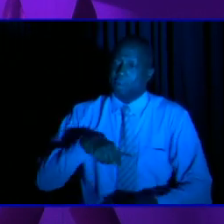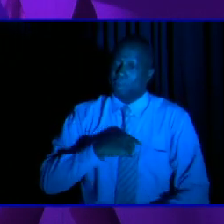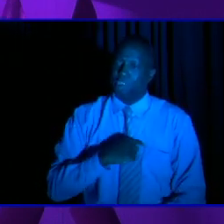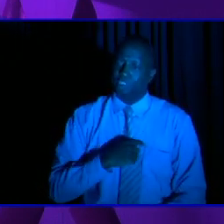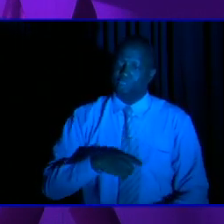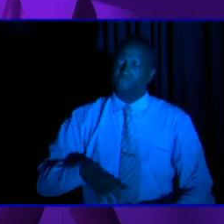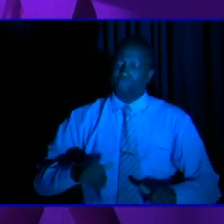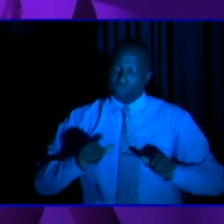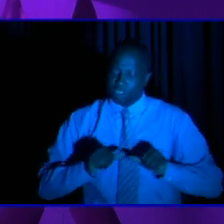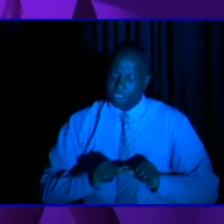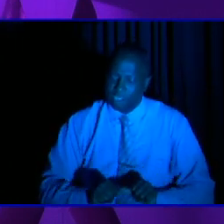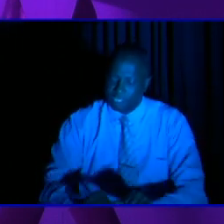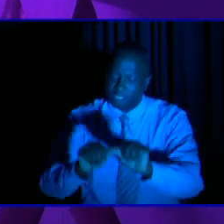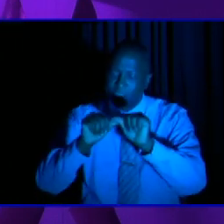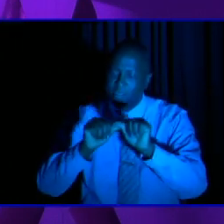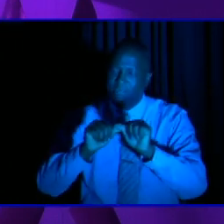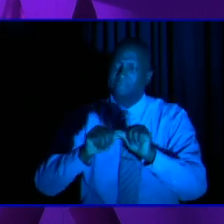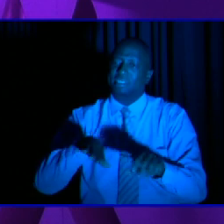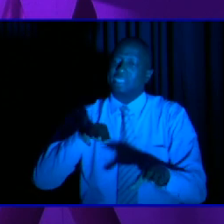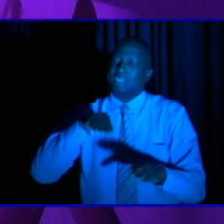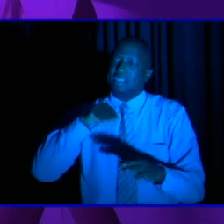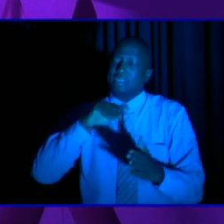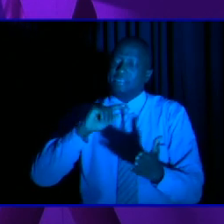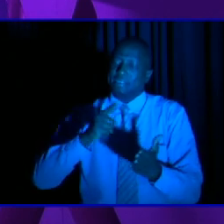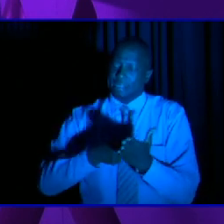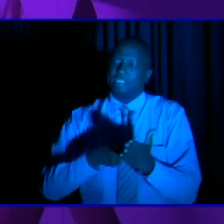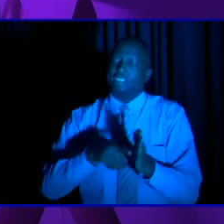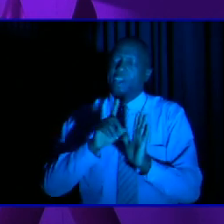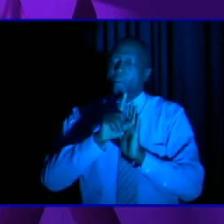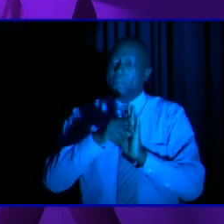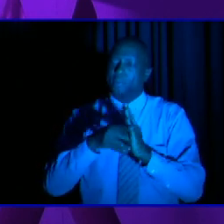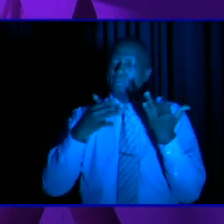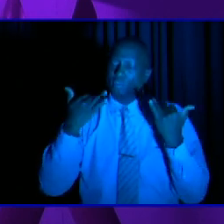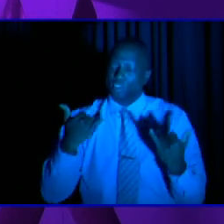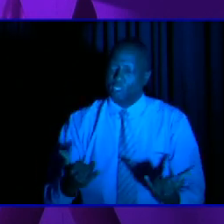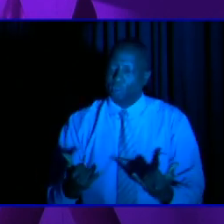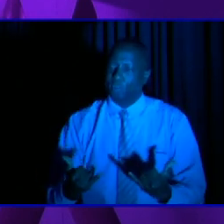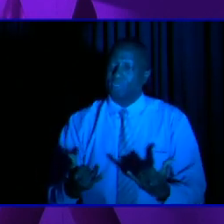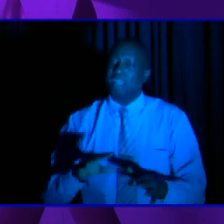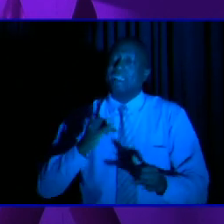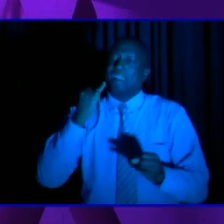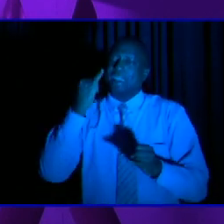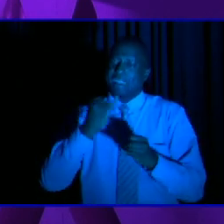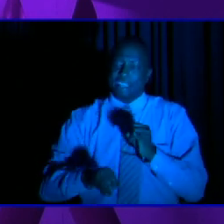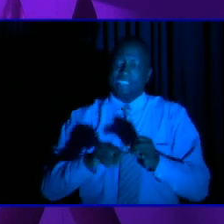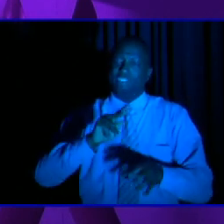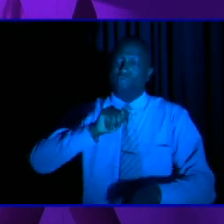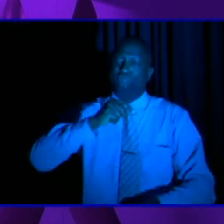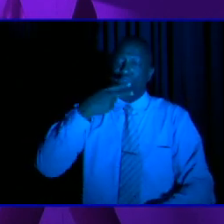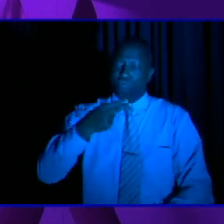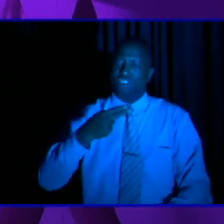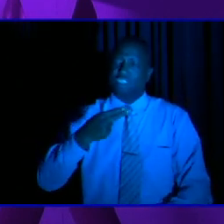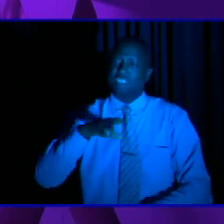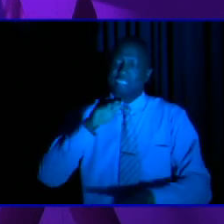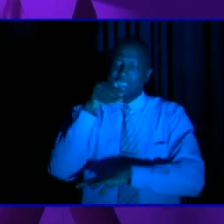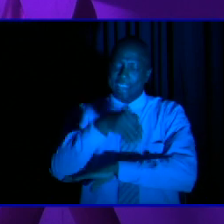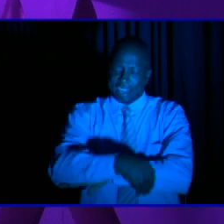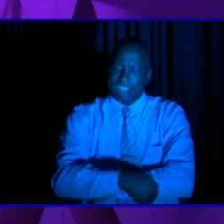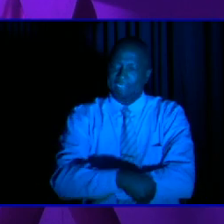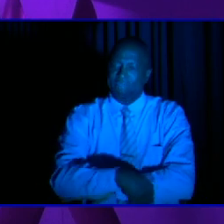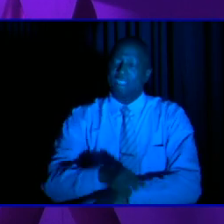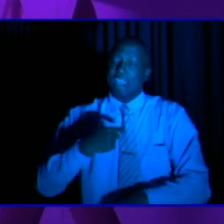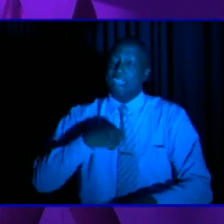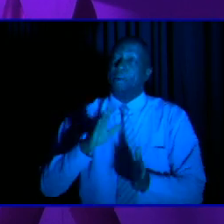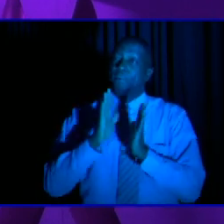on. So in this moment, this evening, on this last Thursday tonight of Let's Talk About Him. I